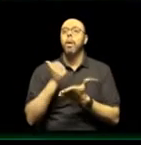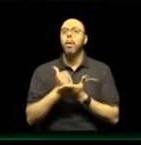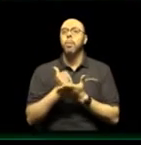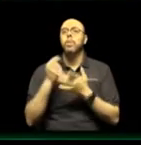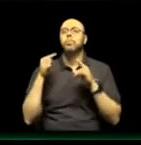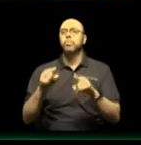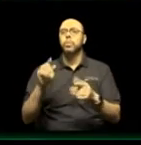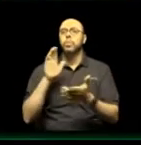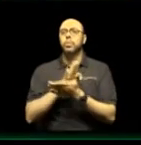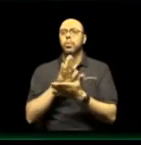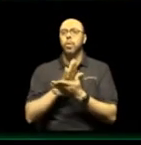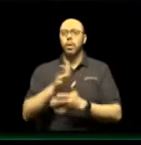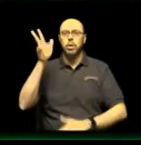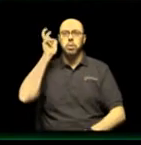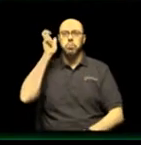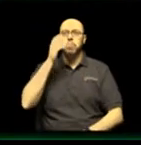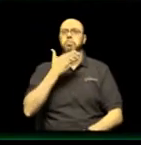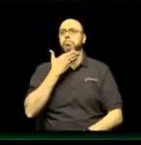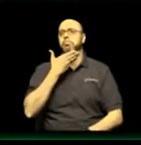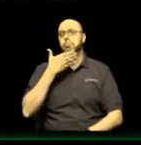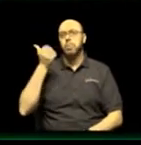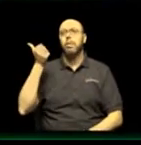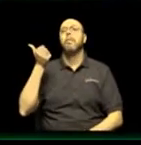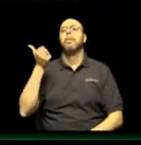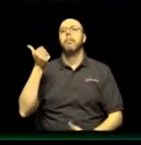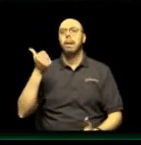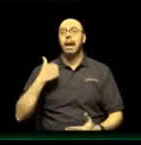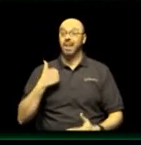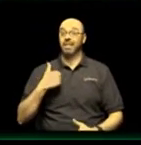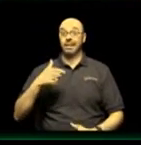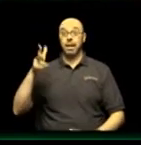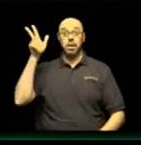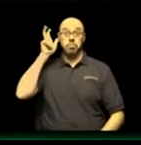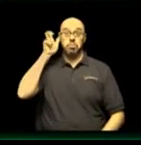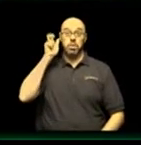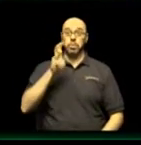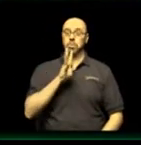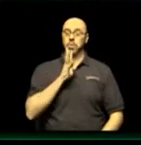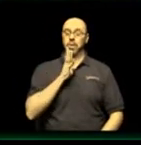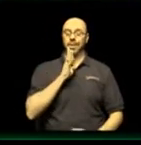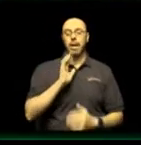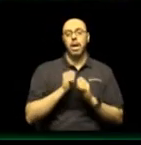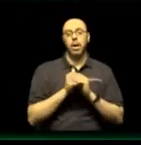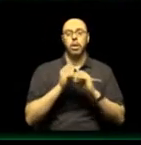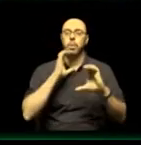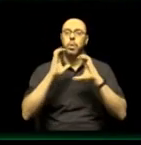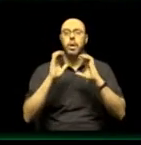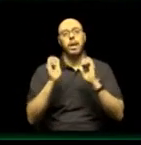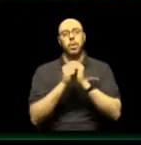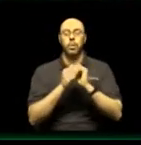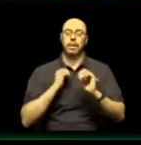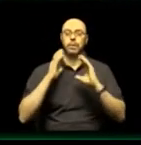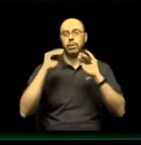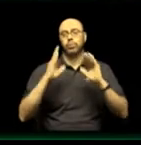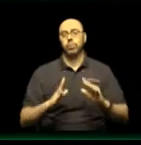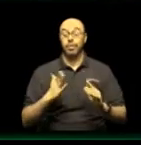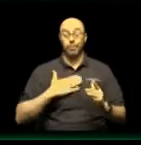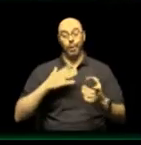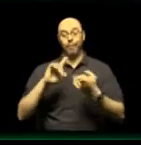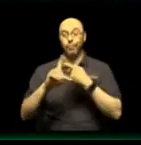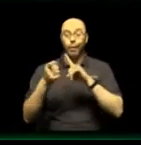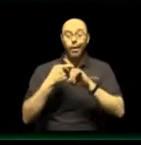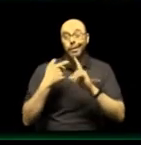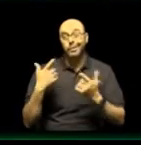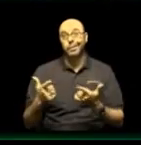to hear better and to learn the listening speech, how to communicate with the teacher and my friends, Mm-hmm.